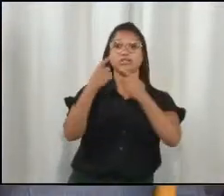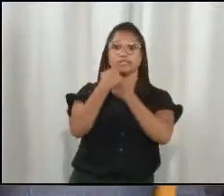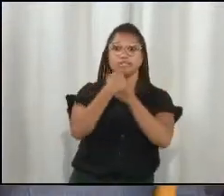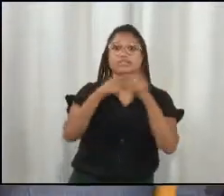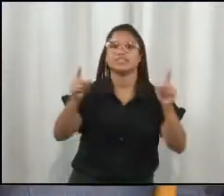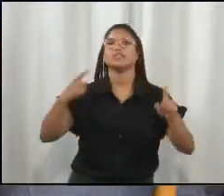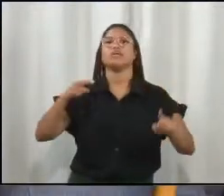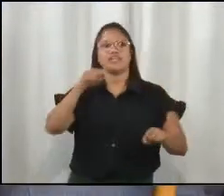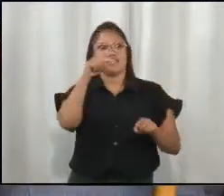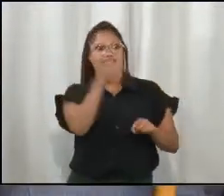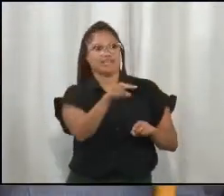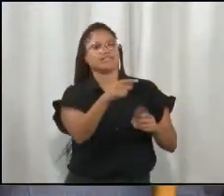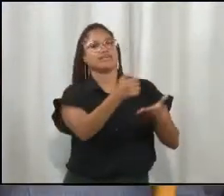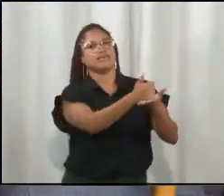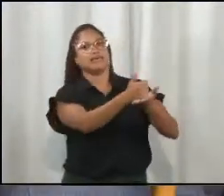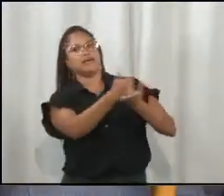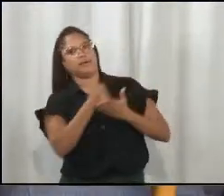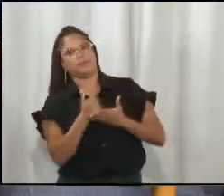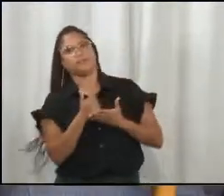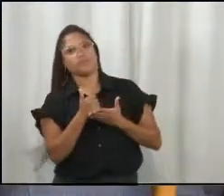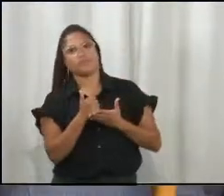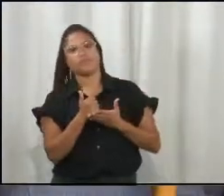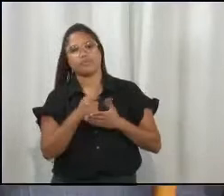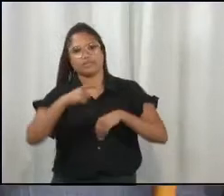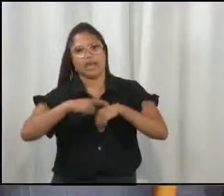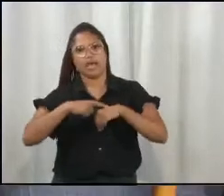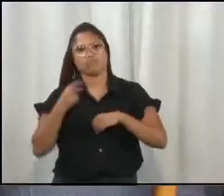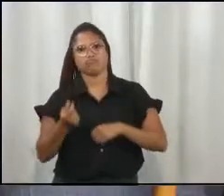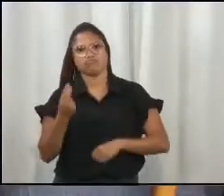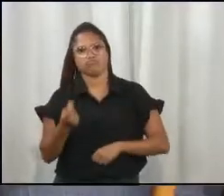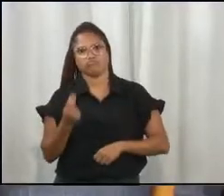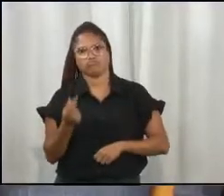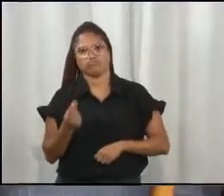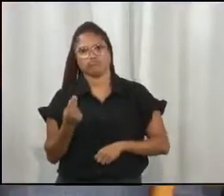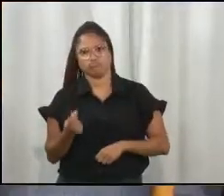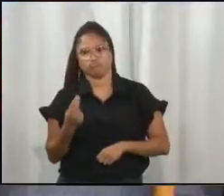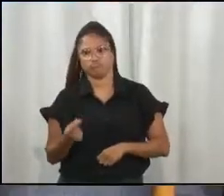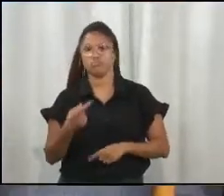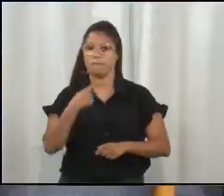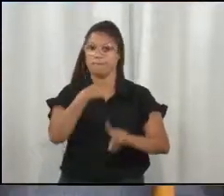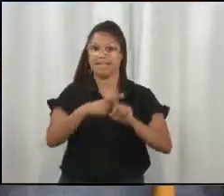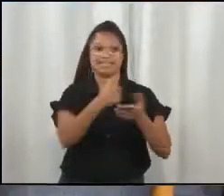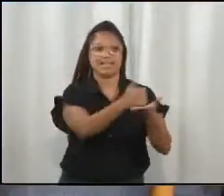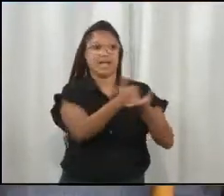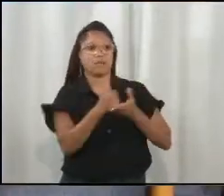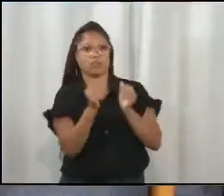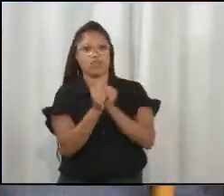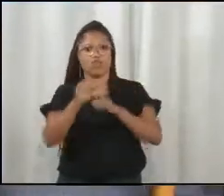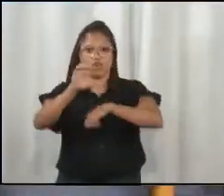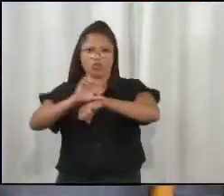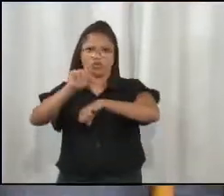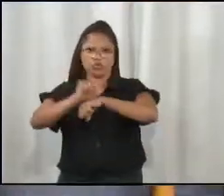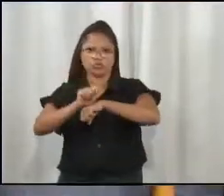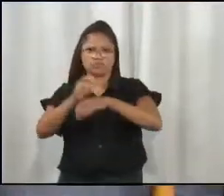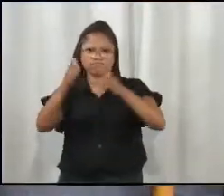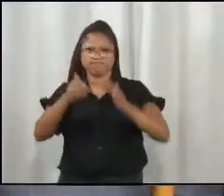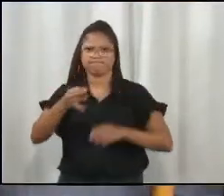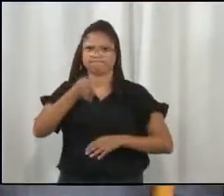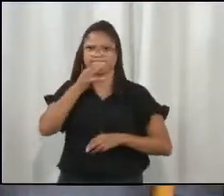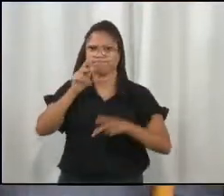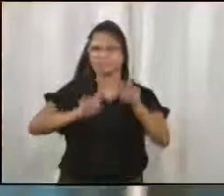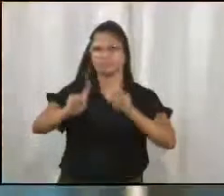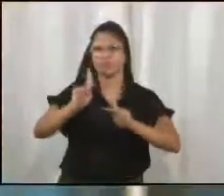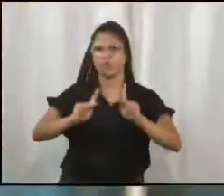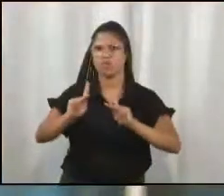We have been able to streamline the permitting process and also the procurement of consultants due to our emergency